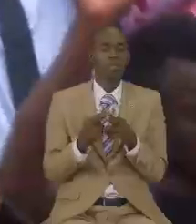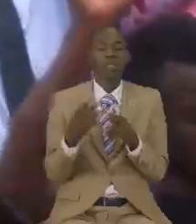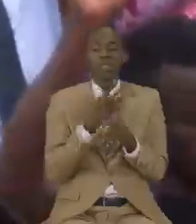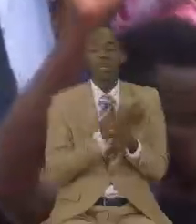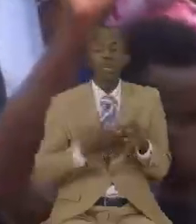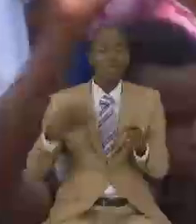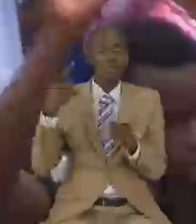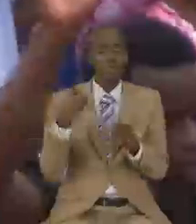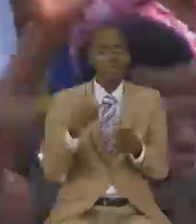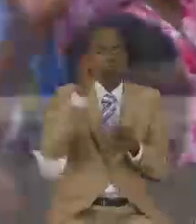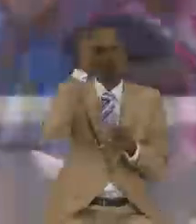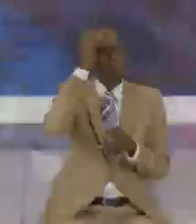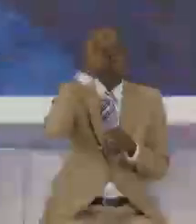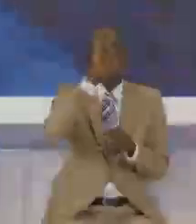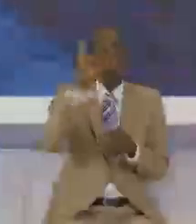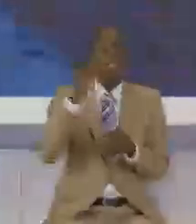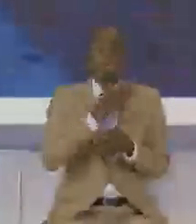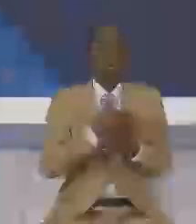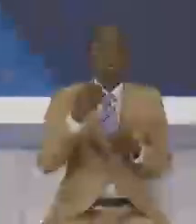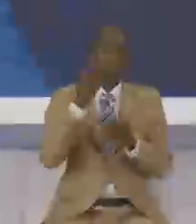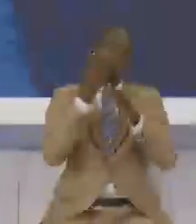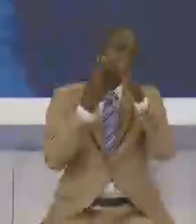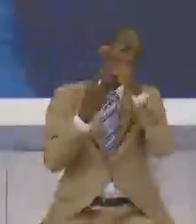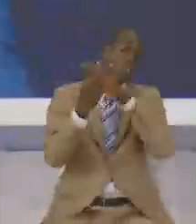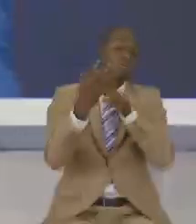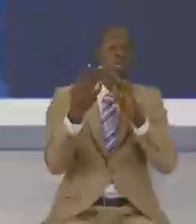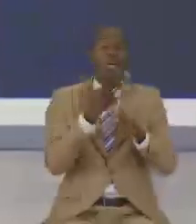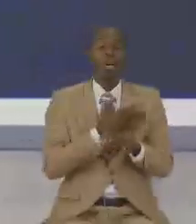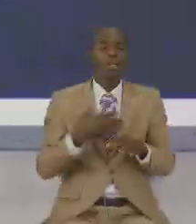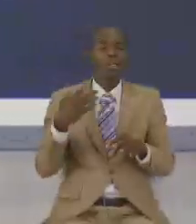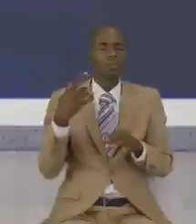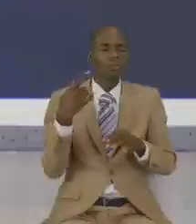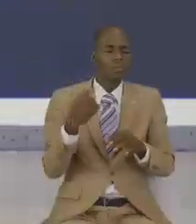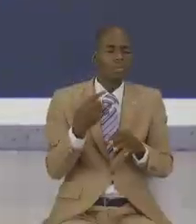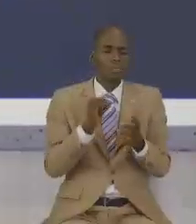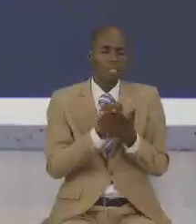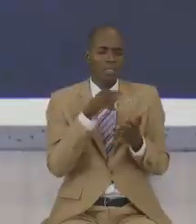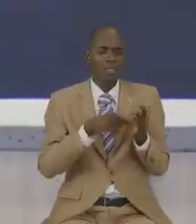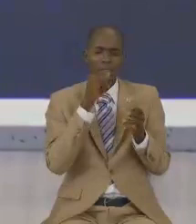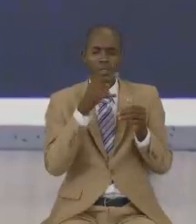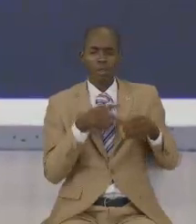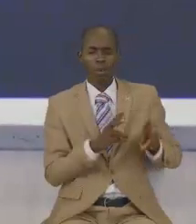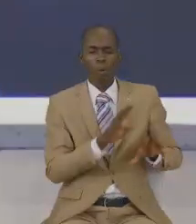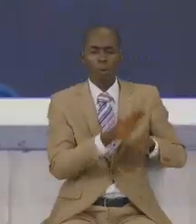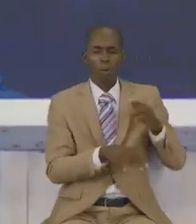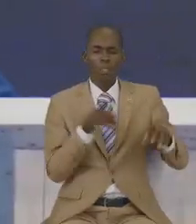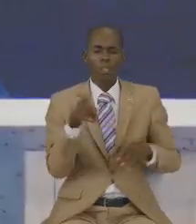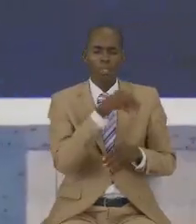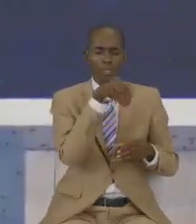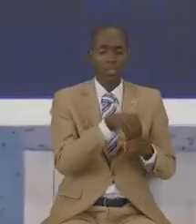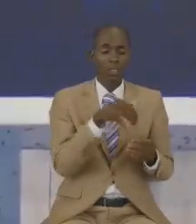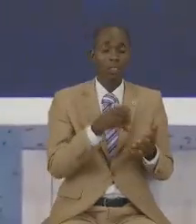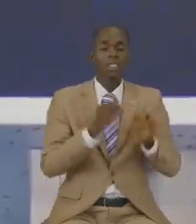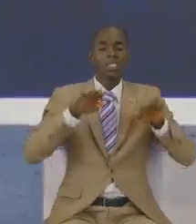the understanding and the vision that this is the way, walk ye therein, give